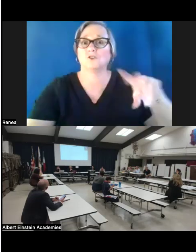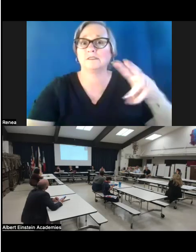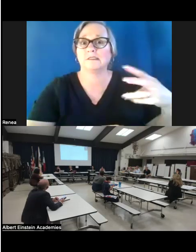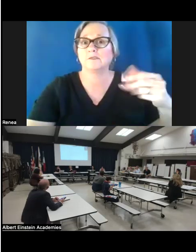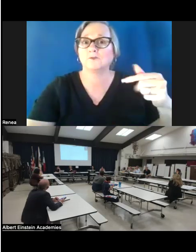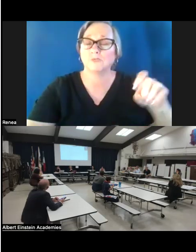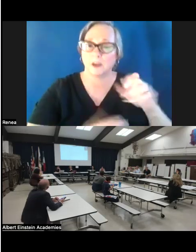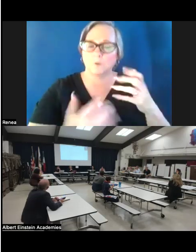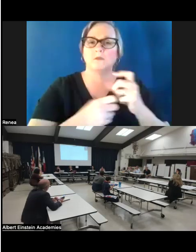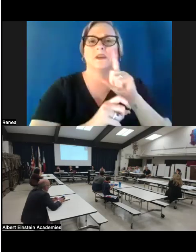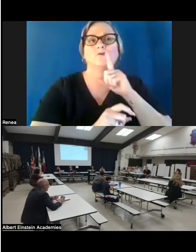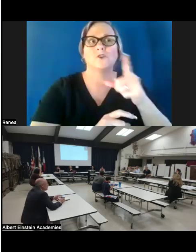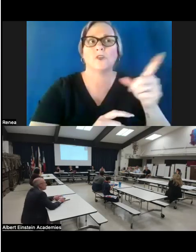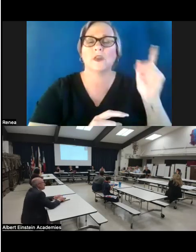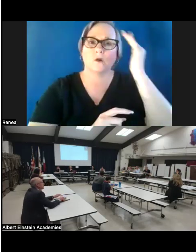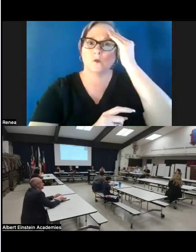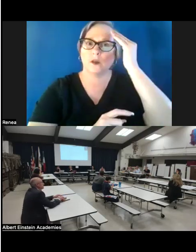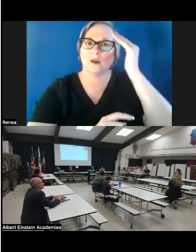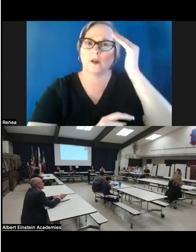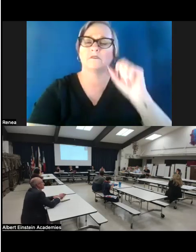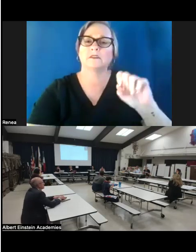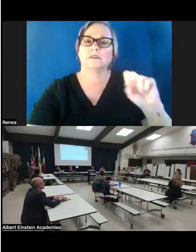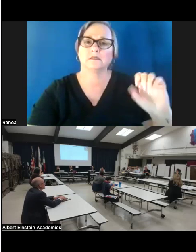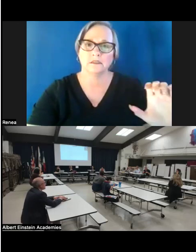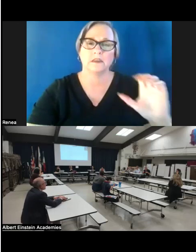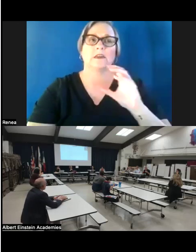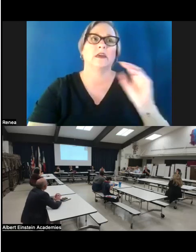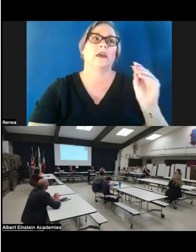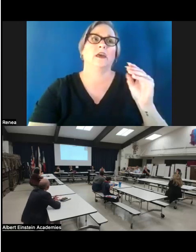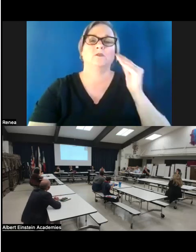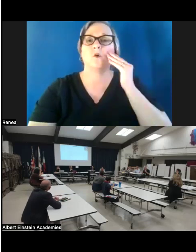sure that they're aware of SSC and have the option to run.